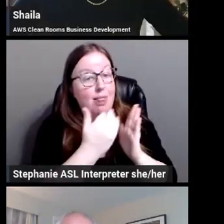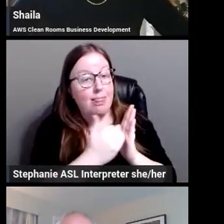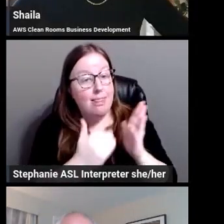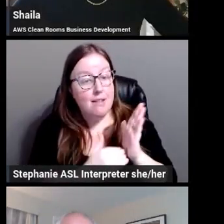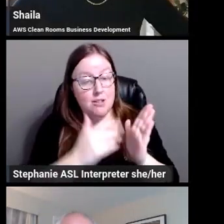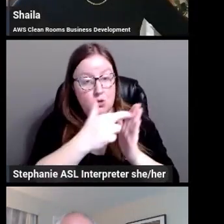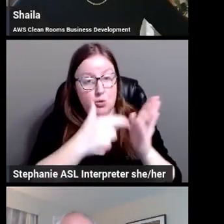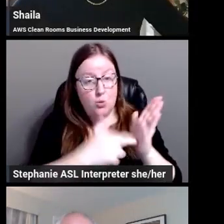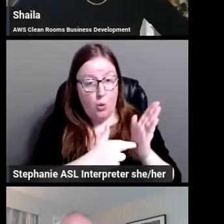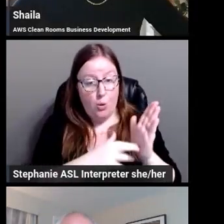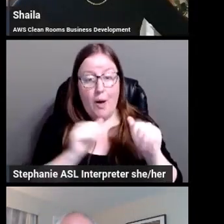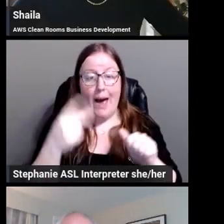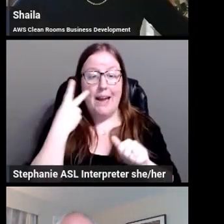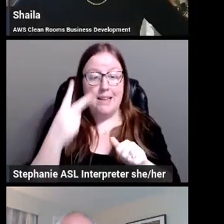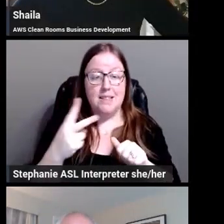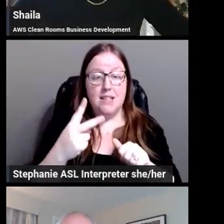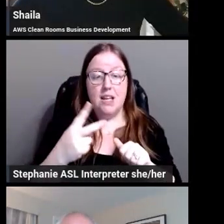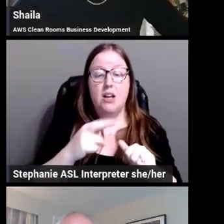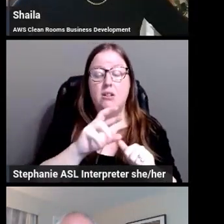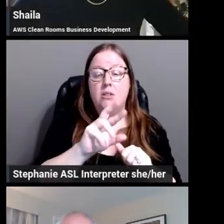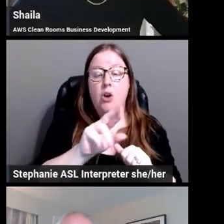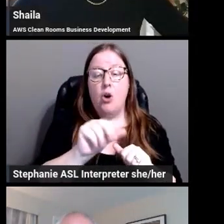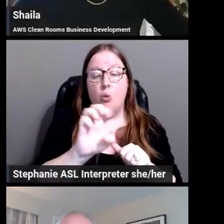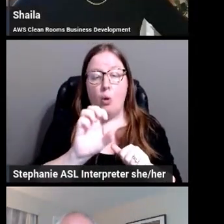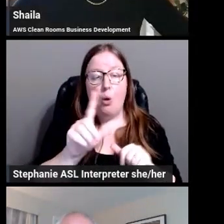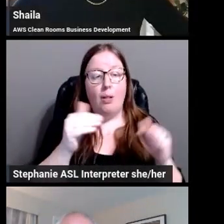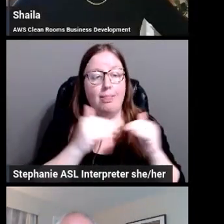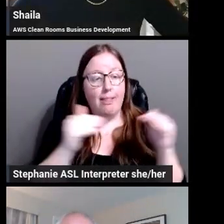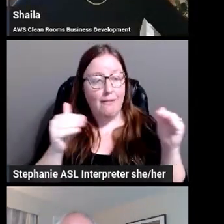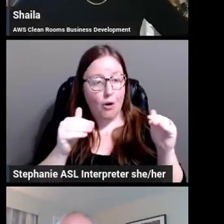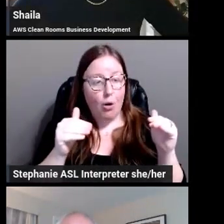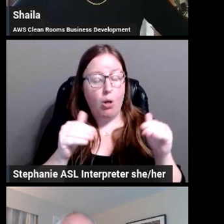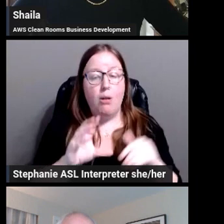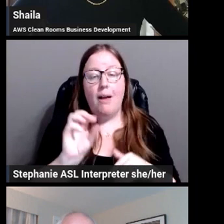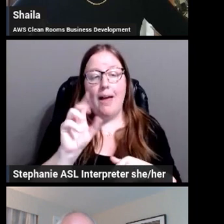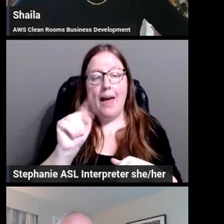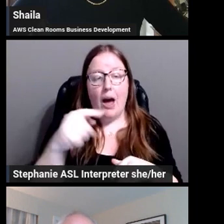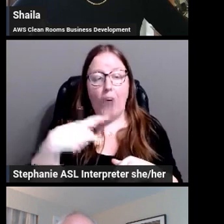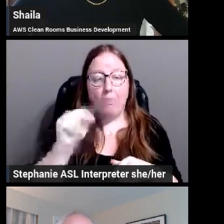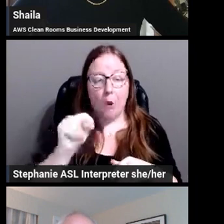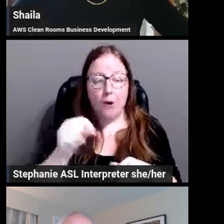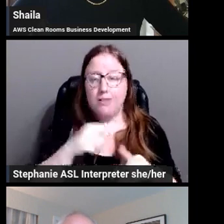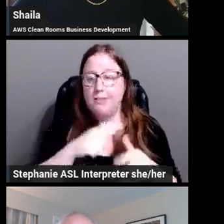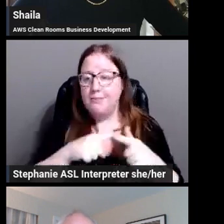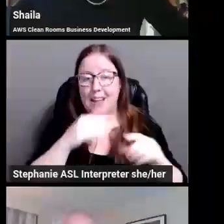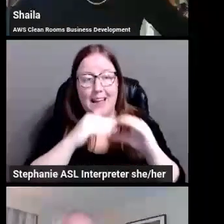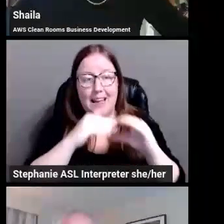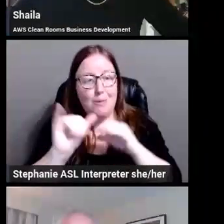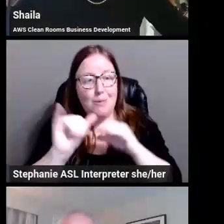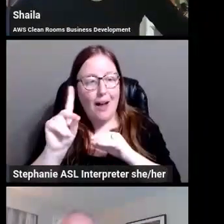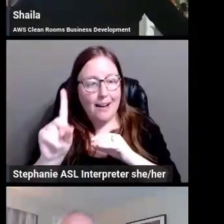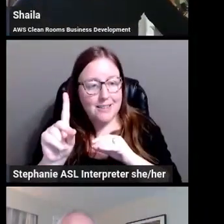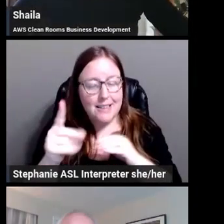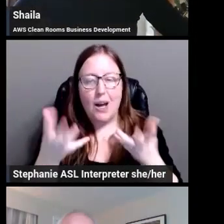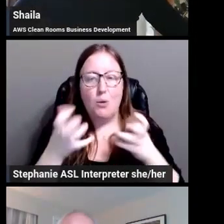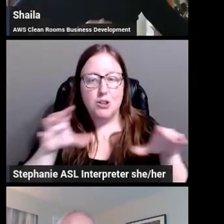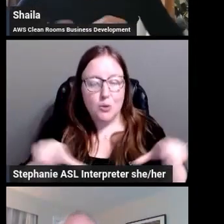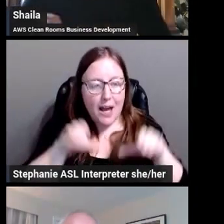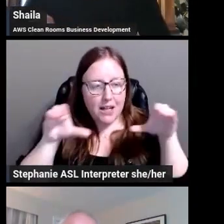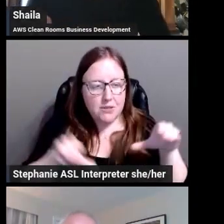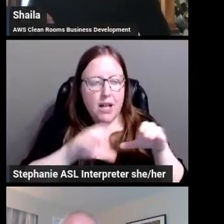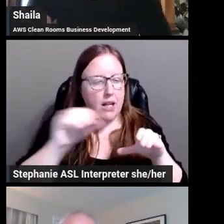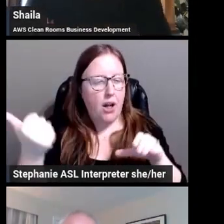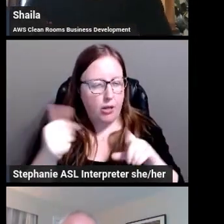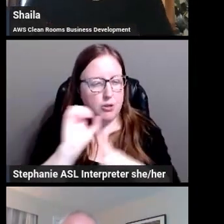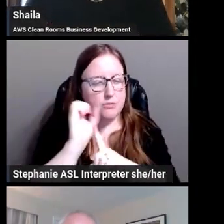row level output, set of email IDs that I want to activate on, and other such use cases